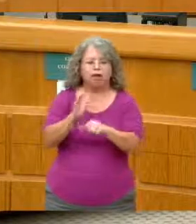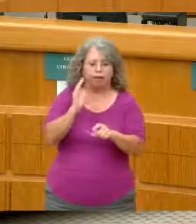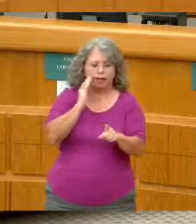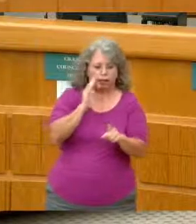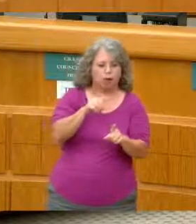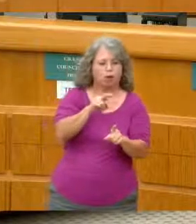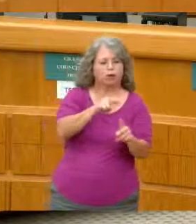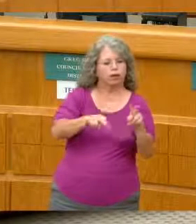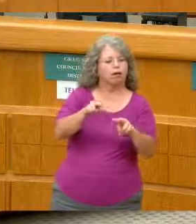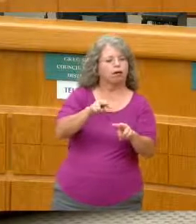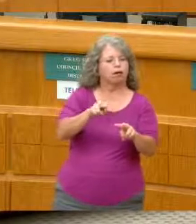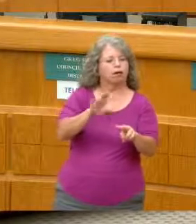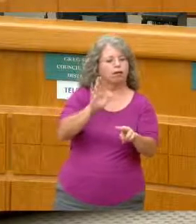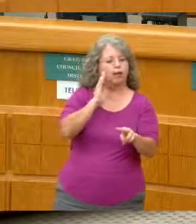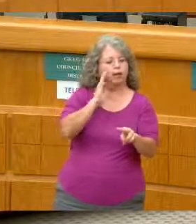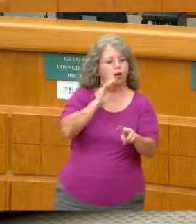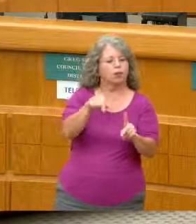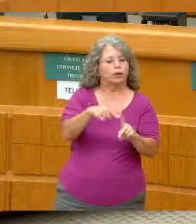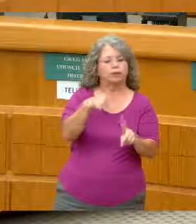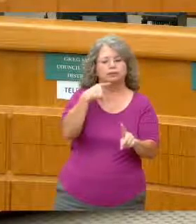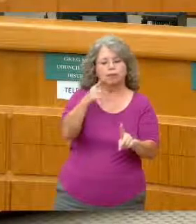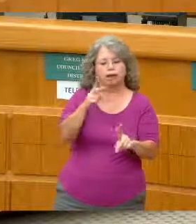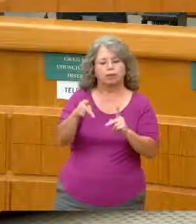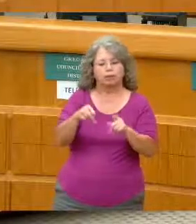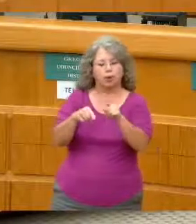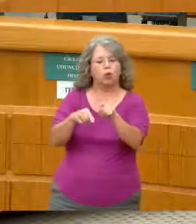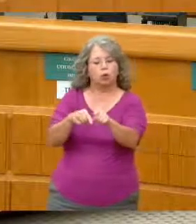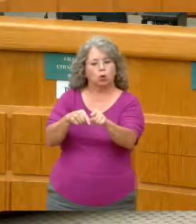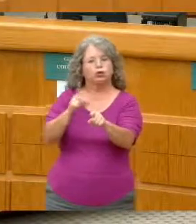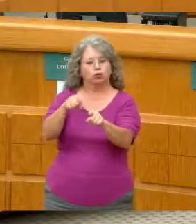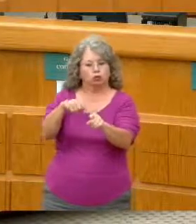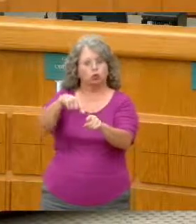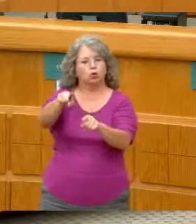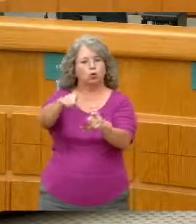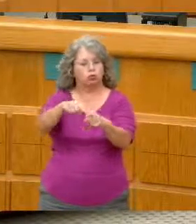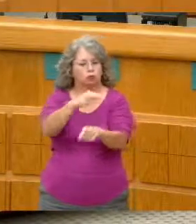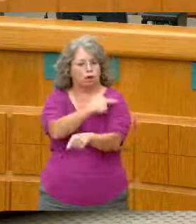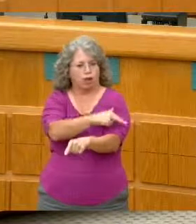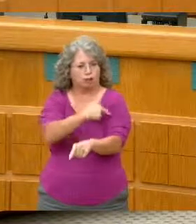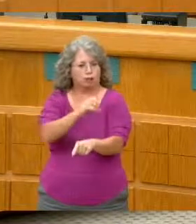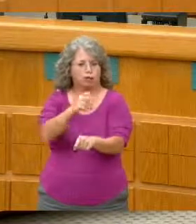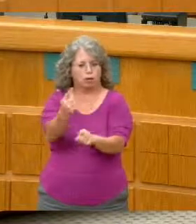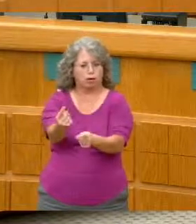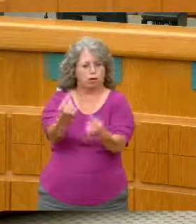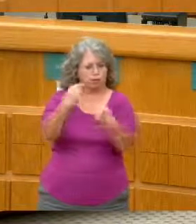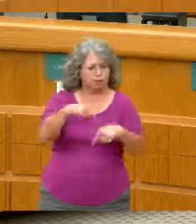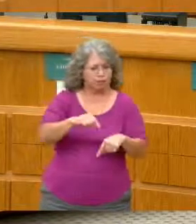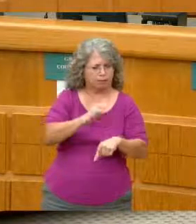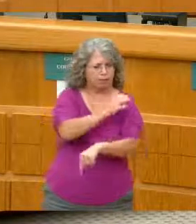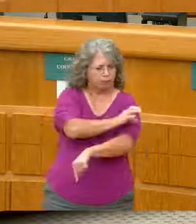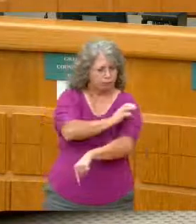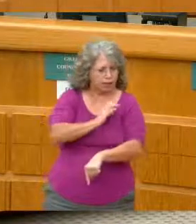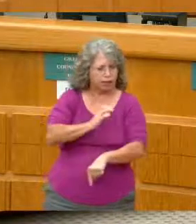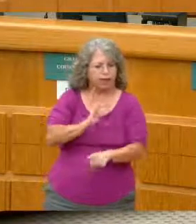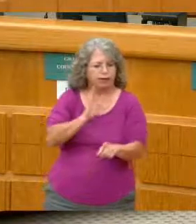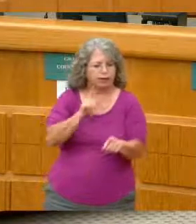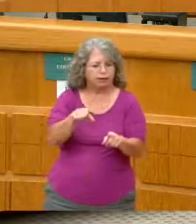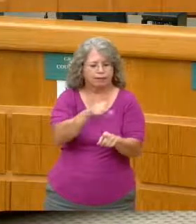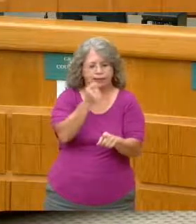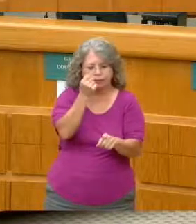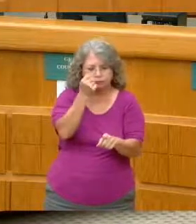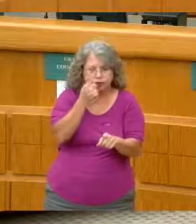when to say to you, you need to come into the hospital or this clinic and you need to get taken care of.